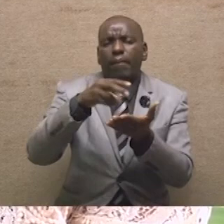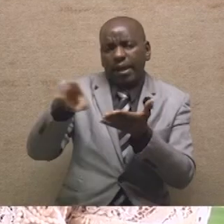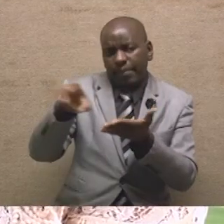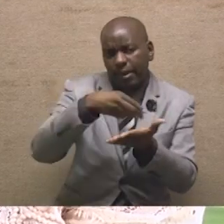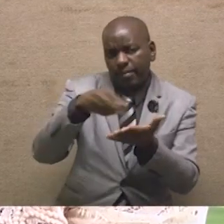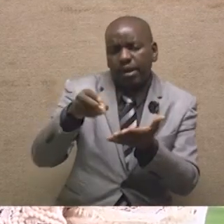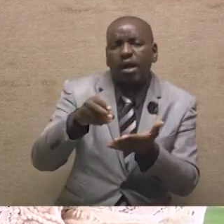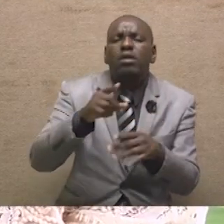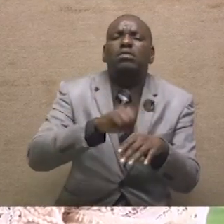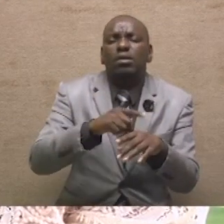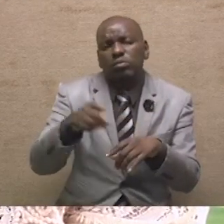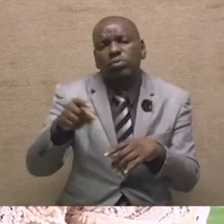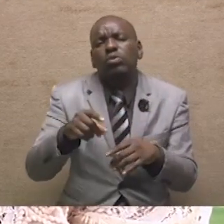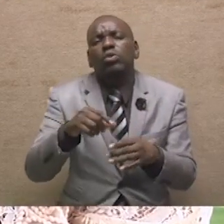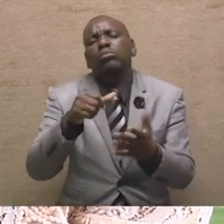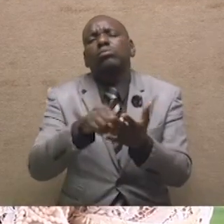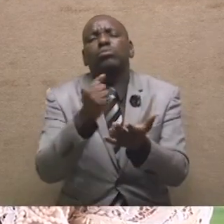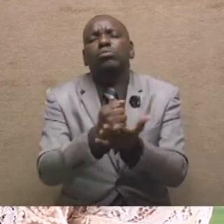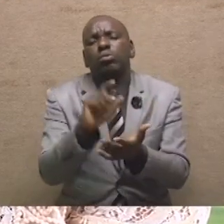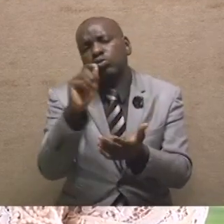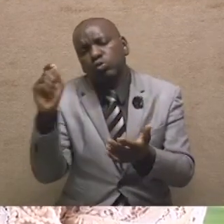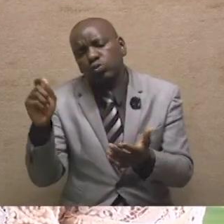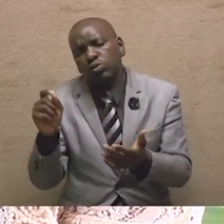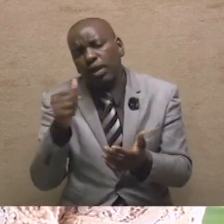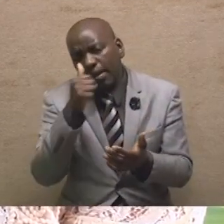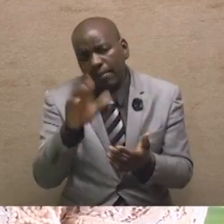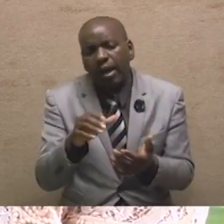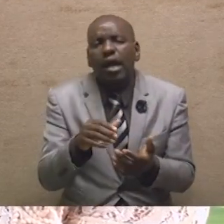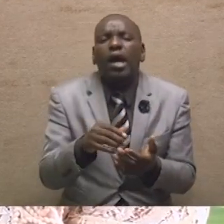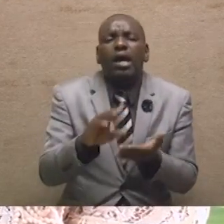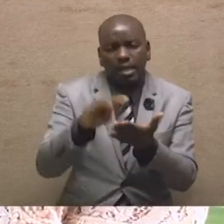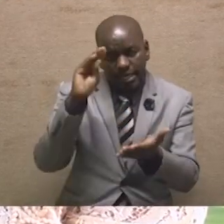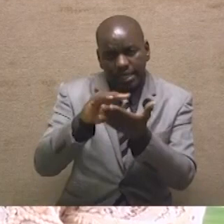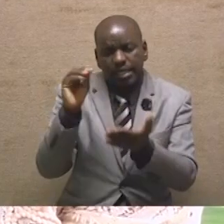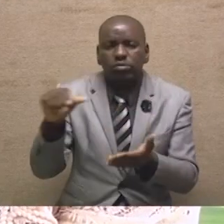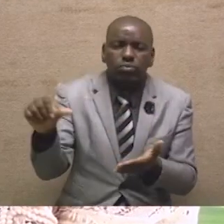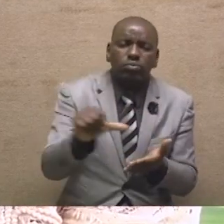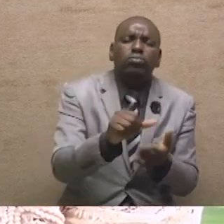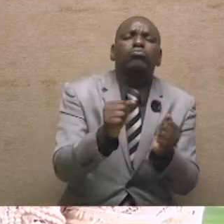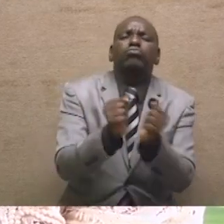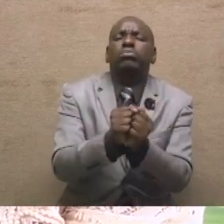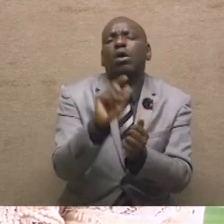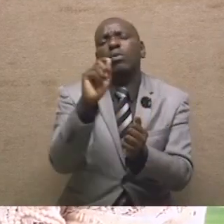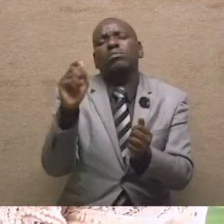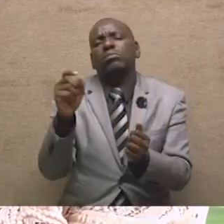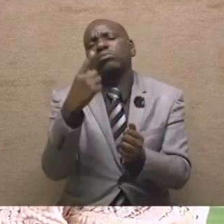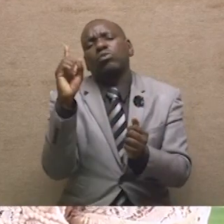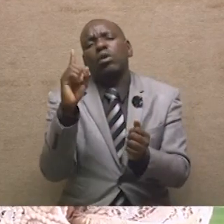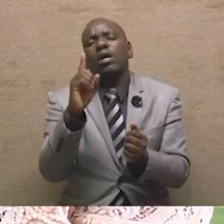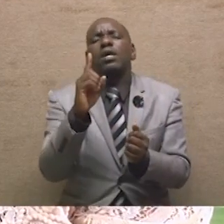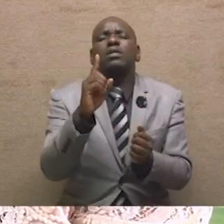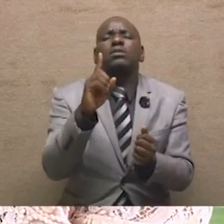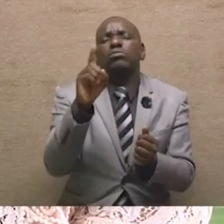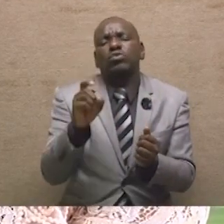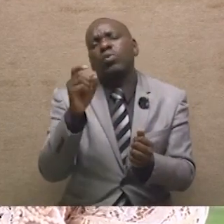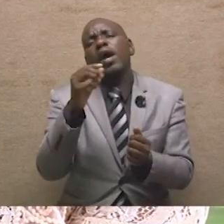schools, those which were registered. And there were many children that were getting into one class, maybe one teacher to 80 students,